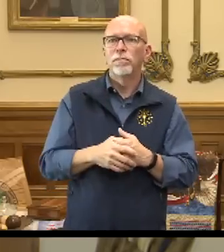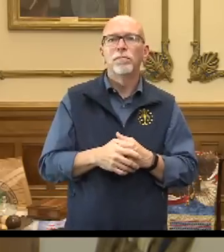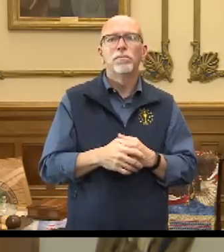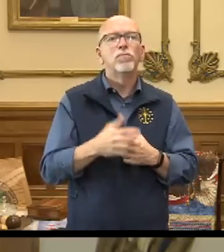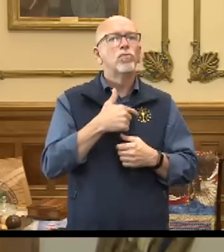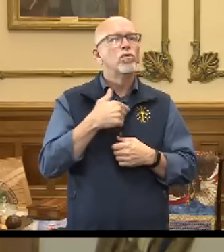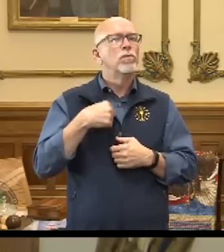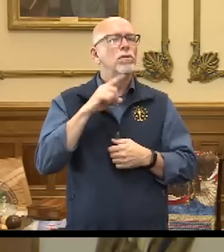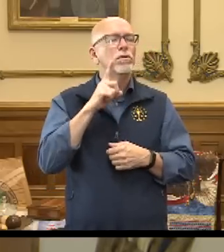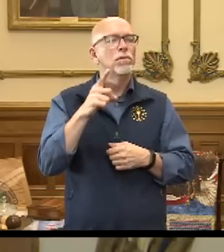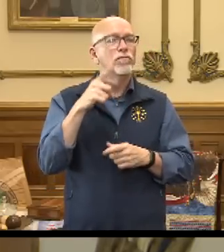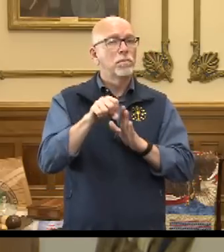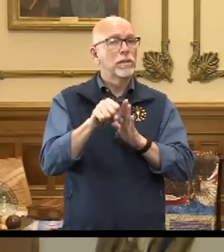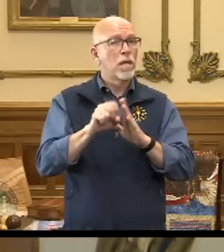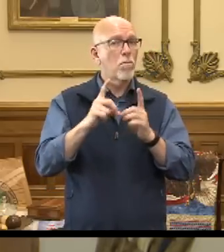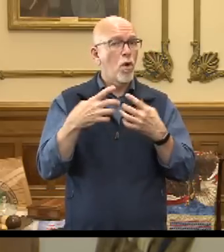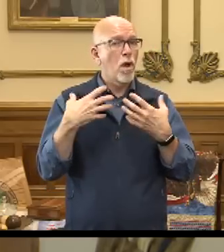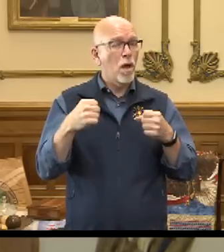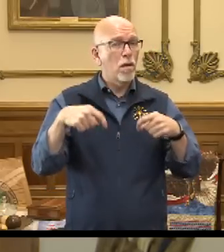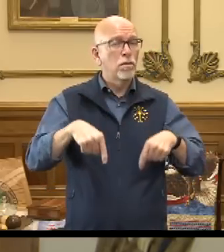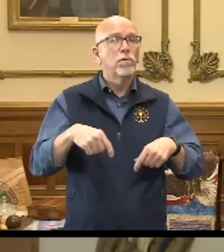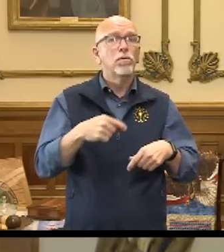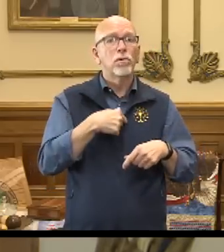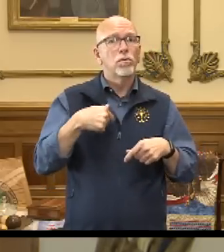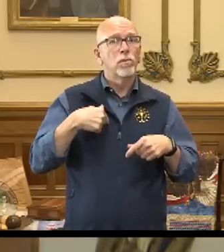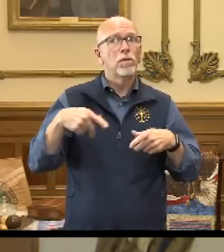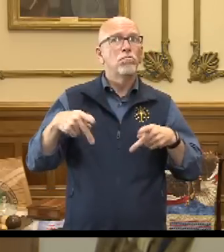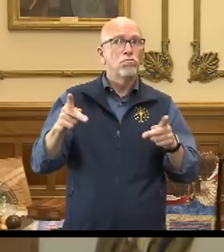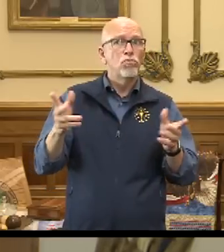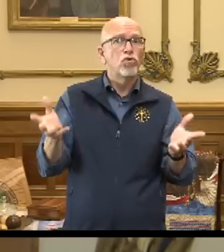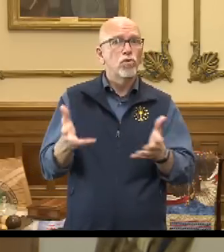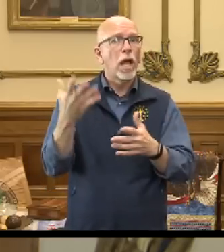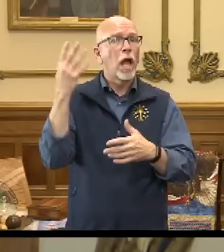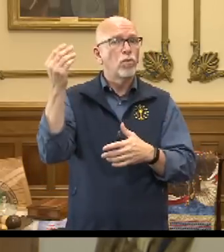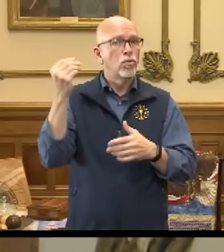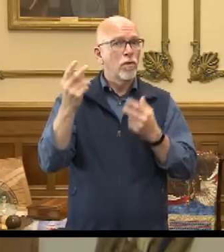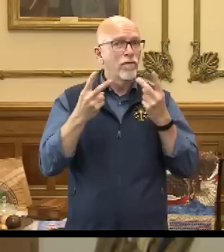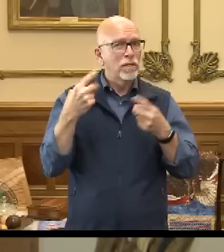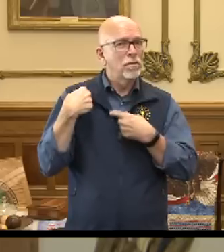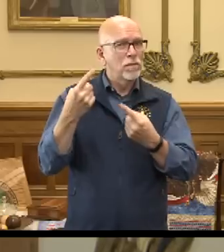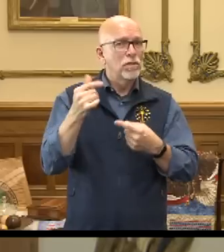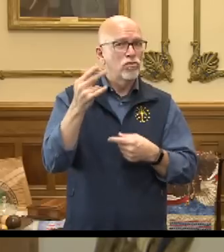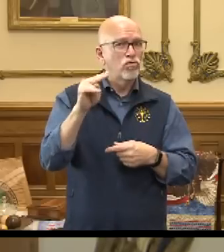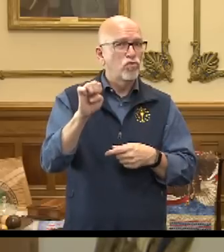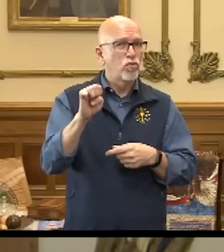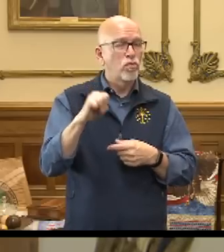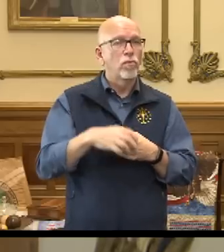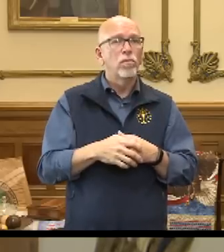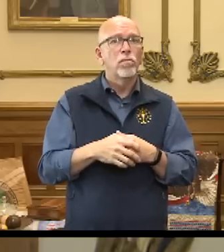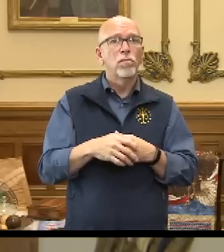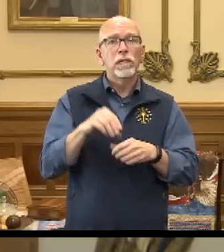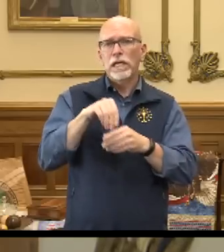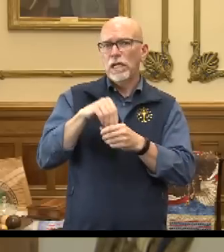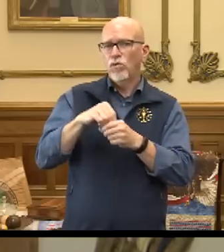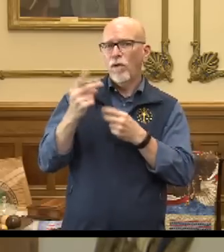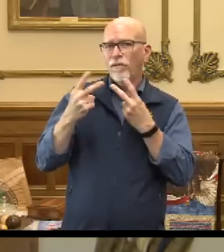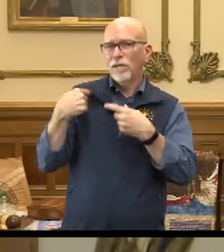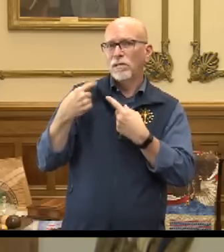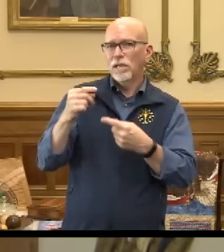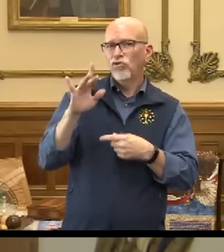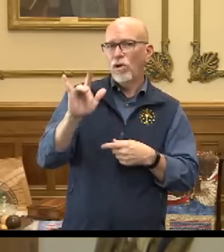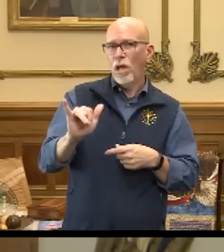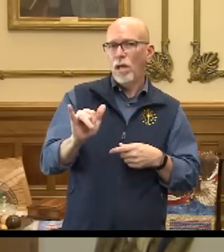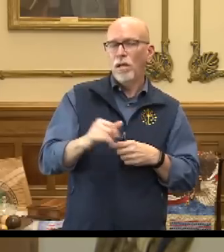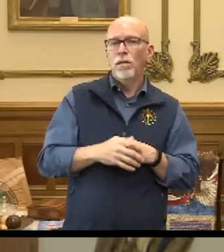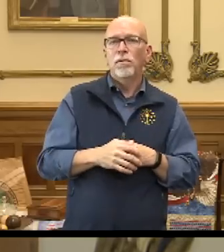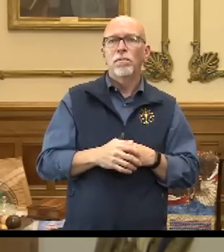have actually, from the State Department of Health, permitted and encouraged outdoor visitation since the beginning of June and indoor visitation since the beginning of